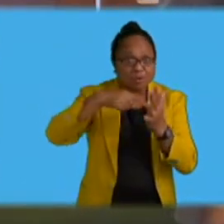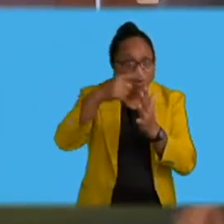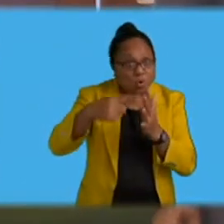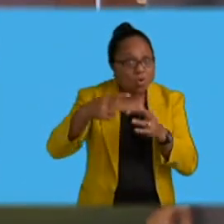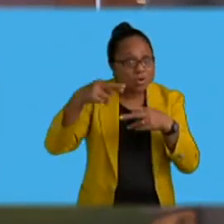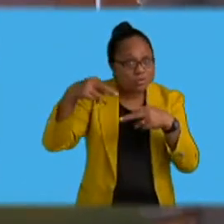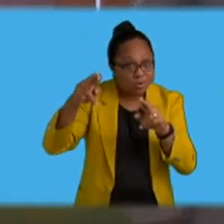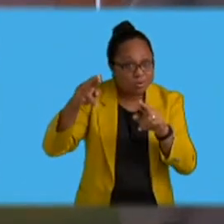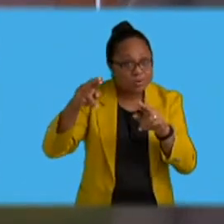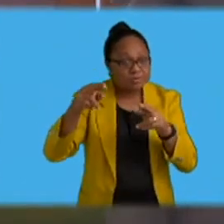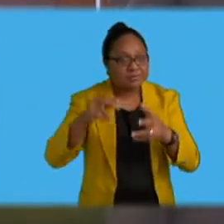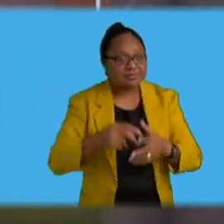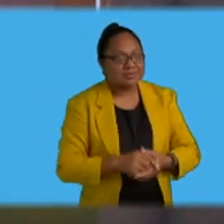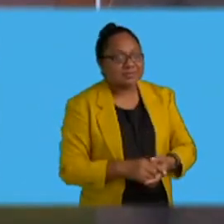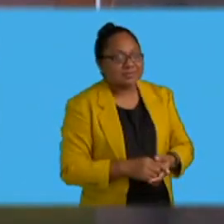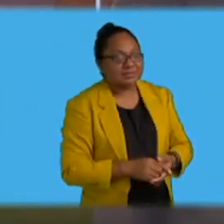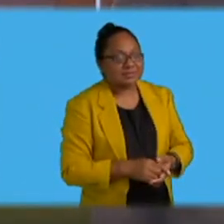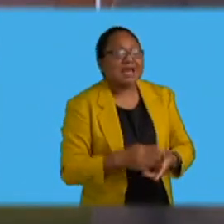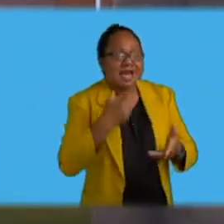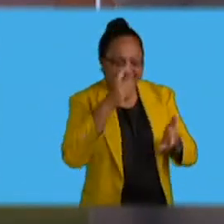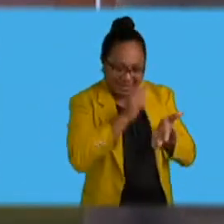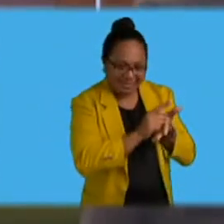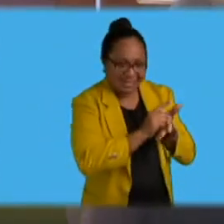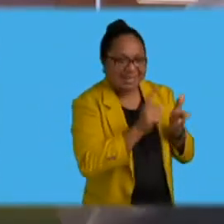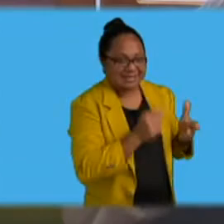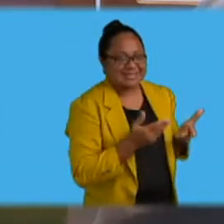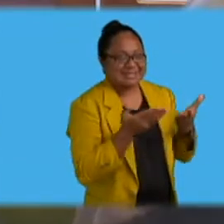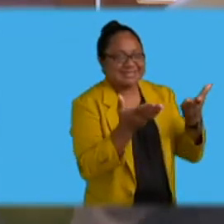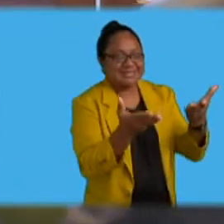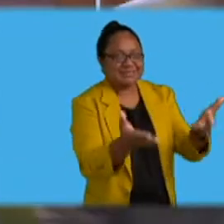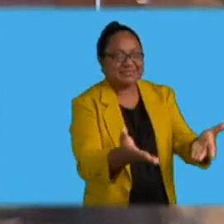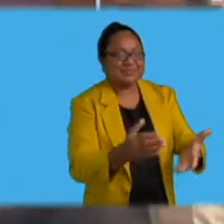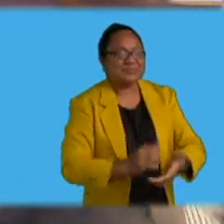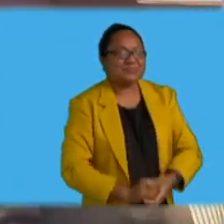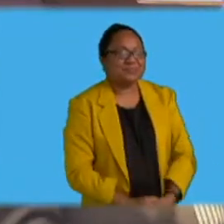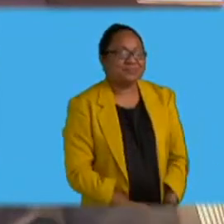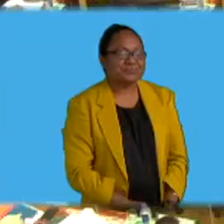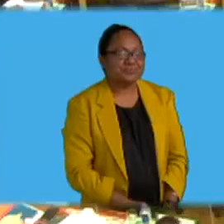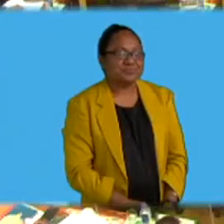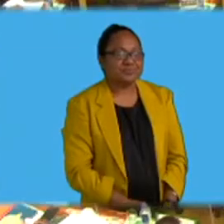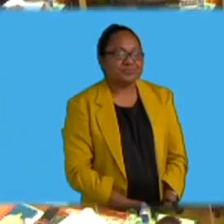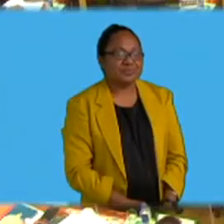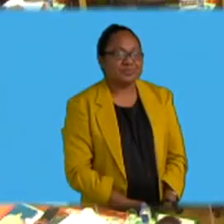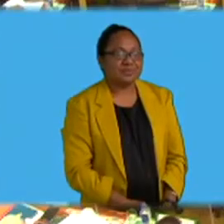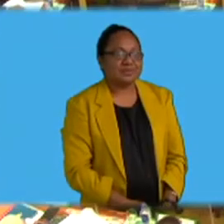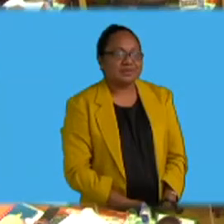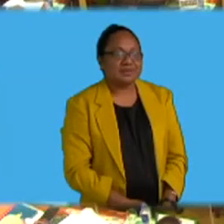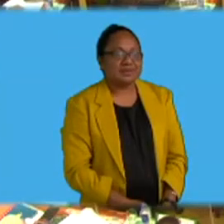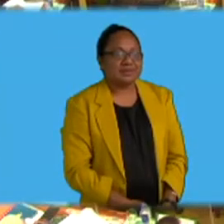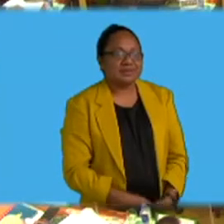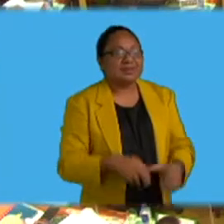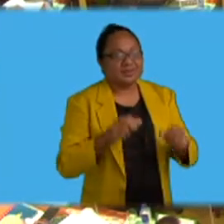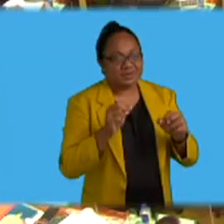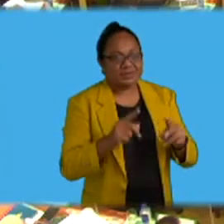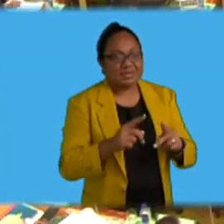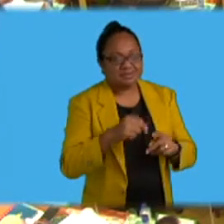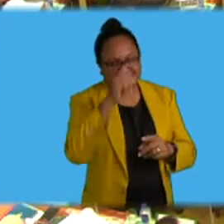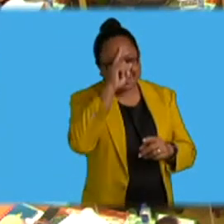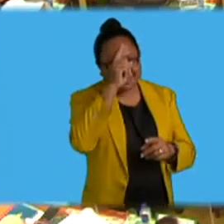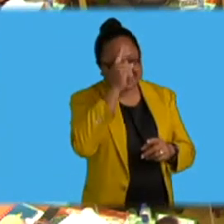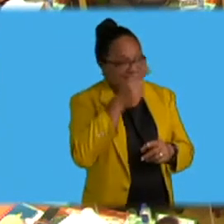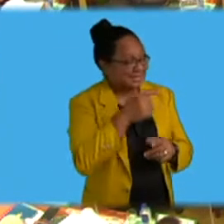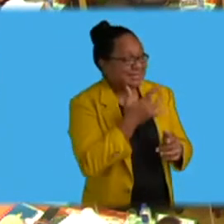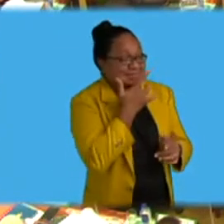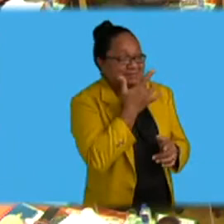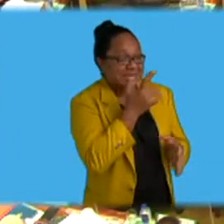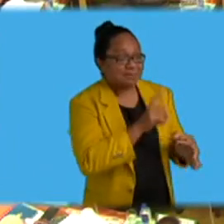can But which one? table it in the later sitting. Thank you. Thank you. Given the nature of the questions that a lot of answers will be tabled